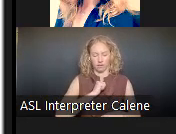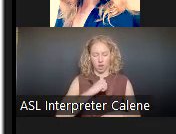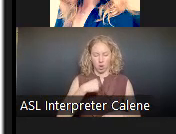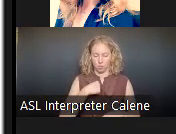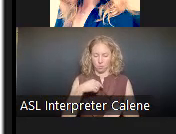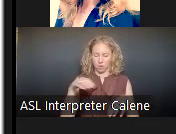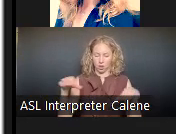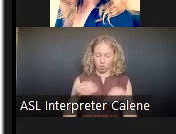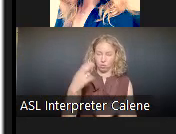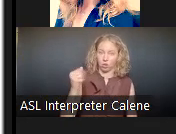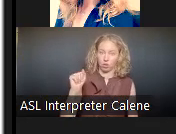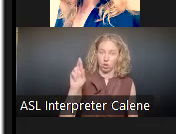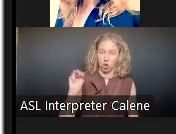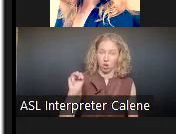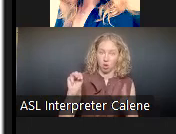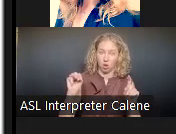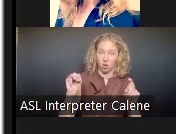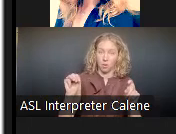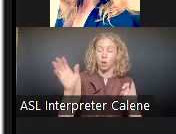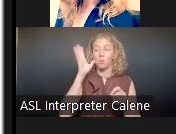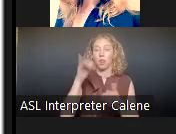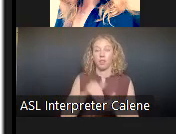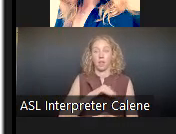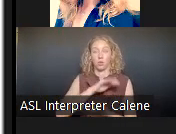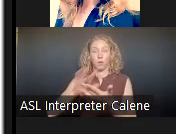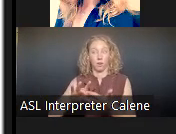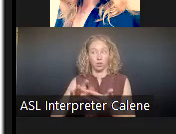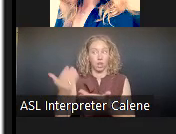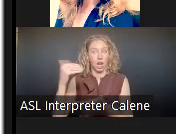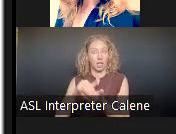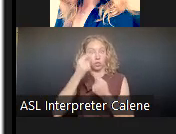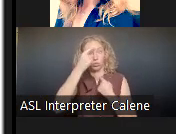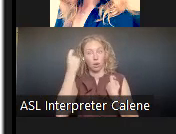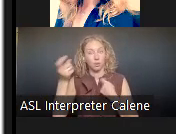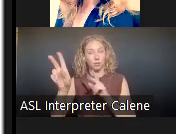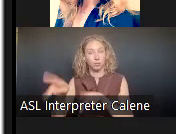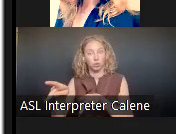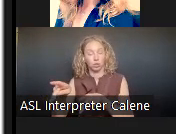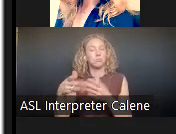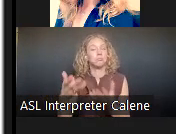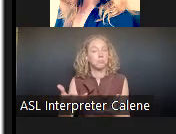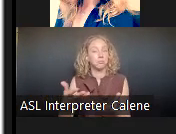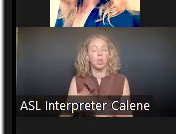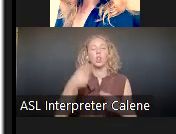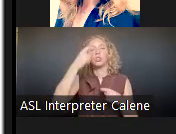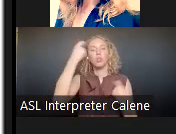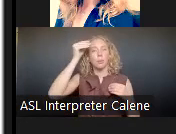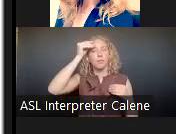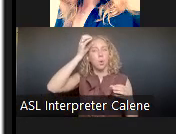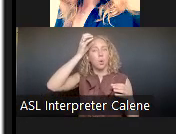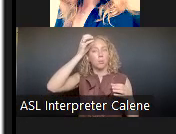is the notification going to re-traumatize? And being trauma informed doesn't necessarily